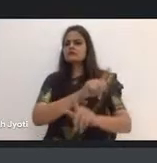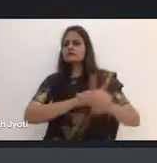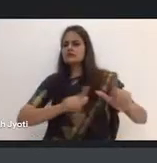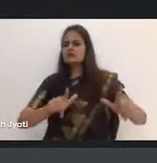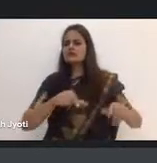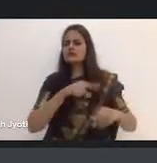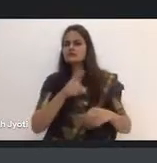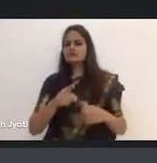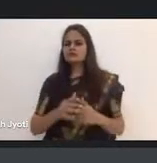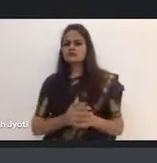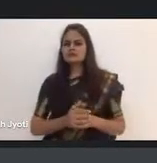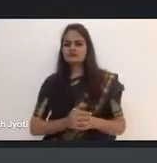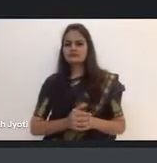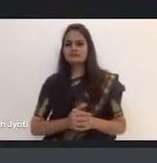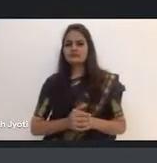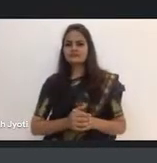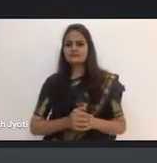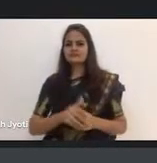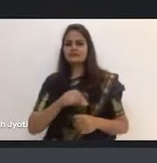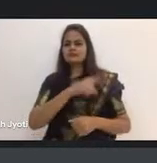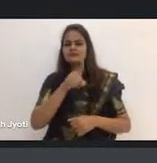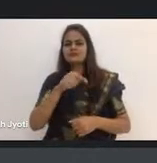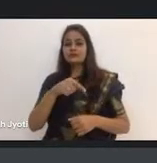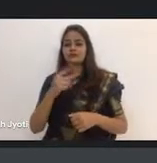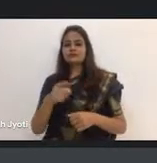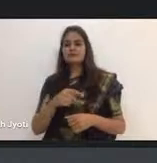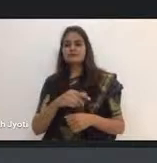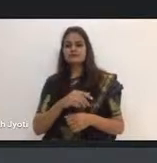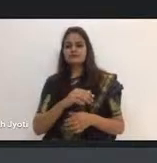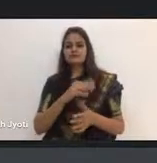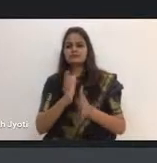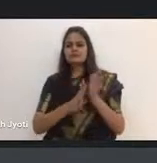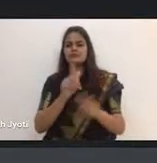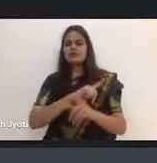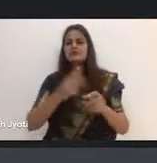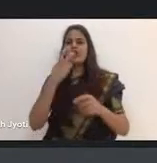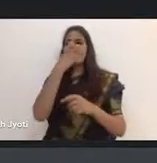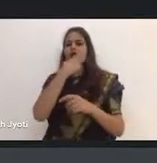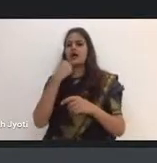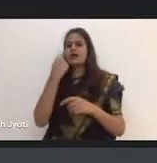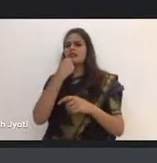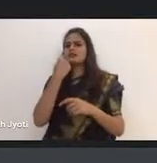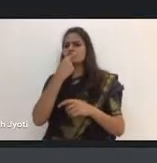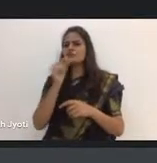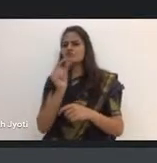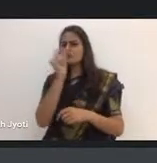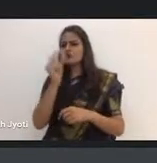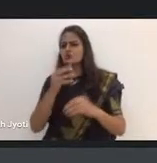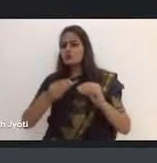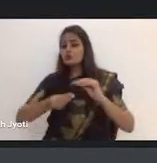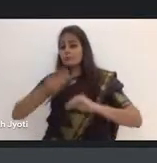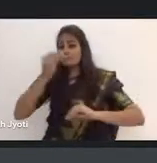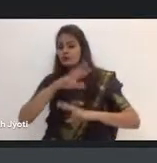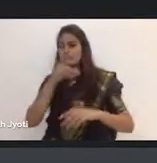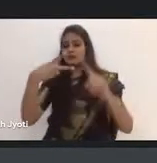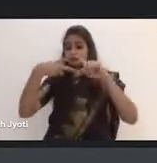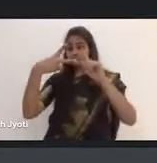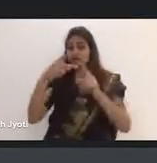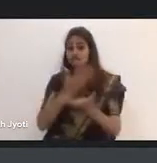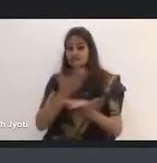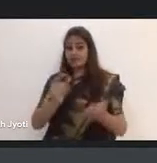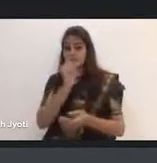they make use of the fact that there are 2 main articulators which can do things at the same time. A lot of